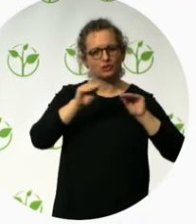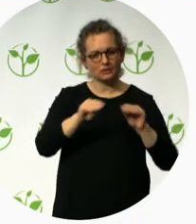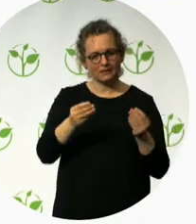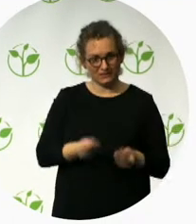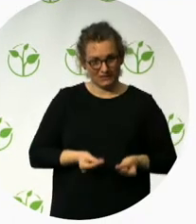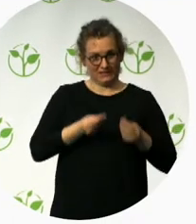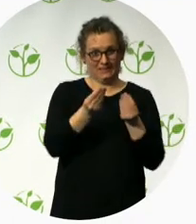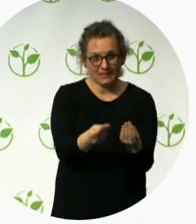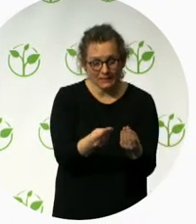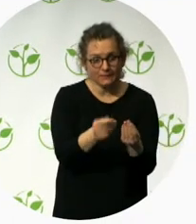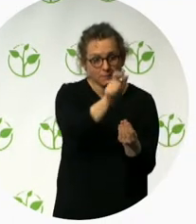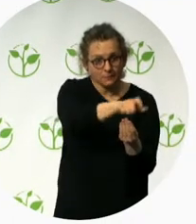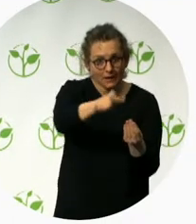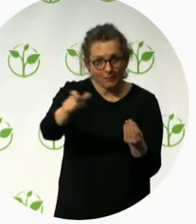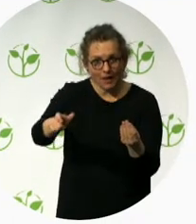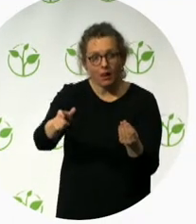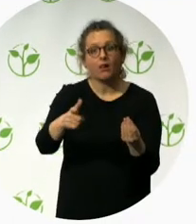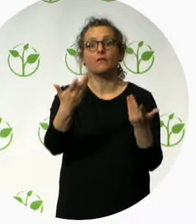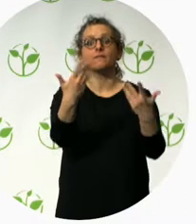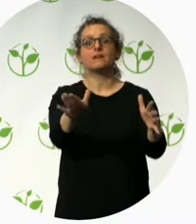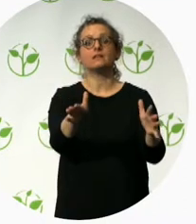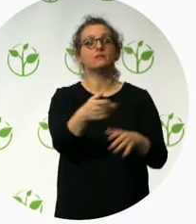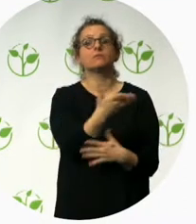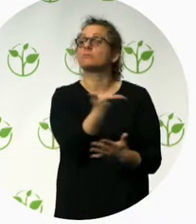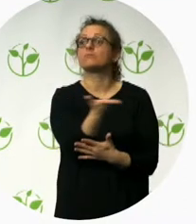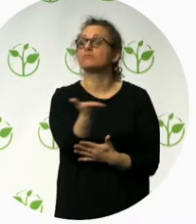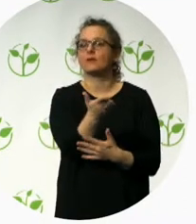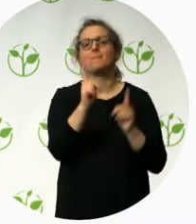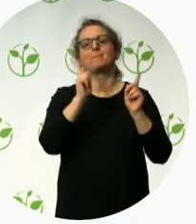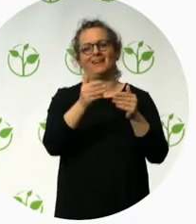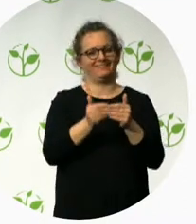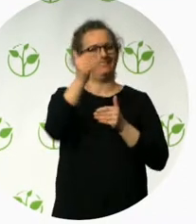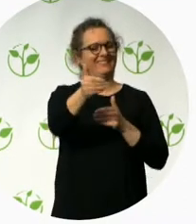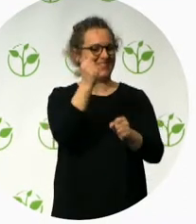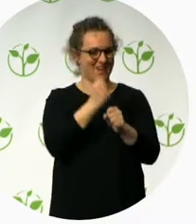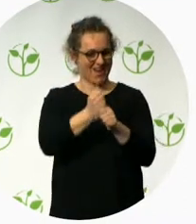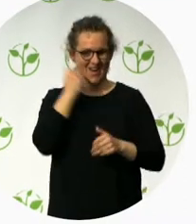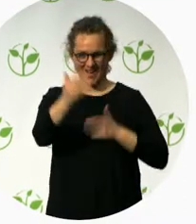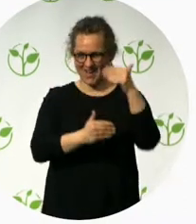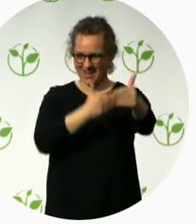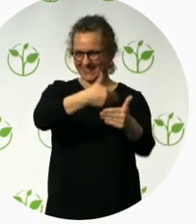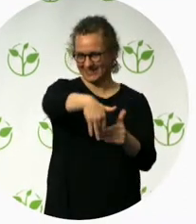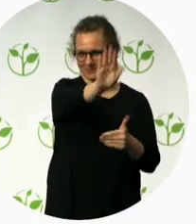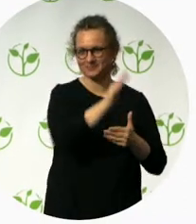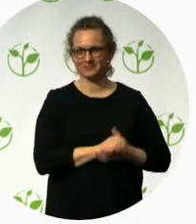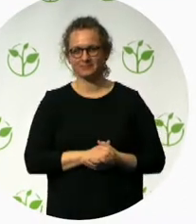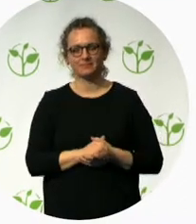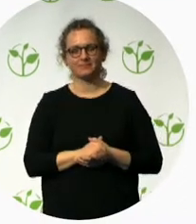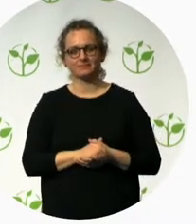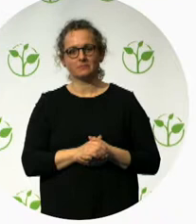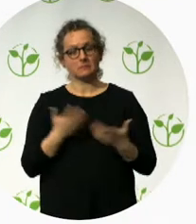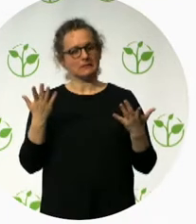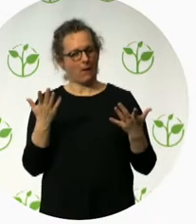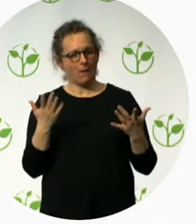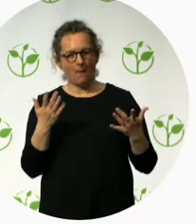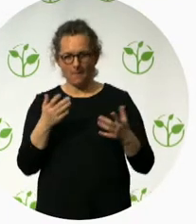necessary to do that. It's necessary also to include a package of advocacy in the labor market to make labor market